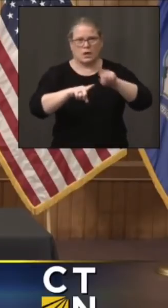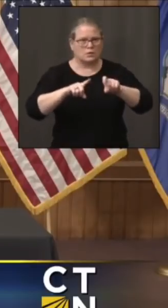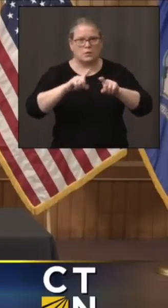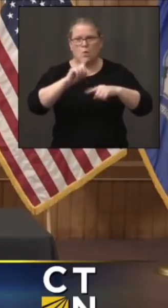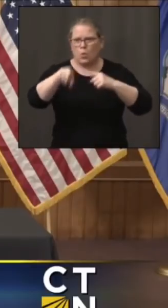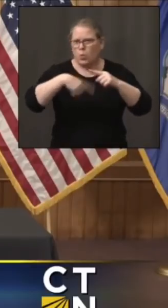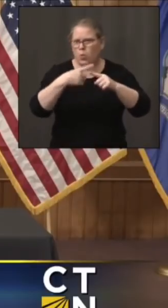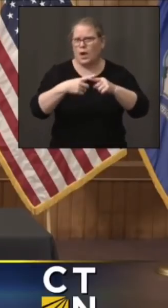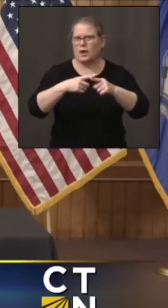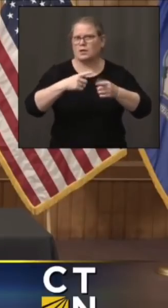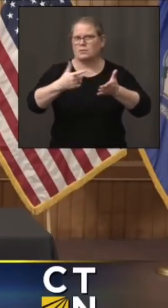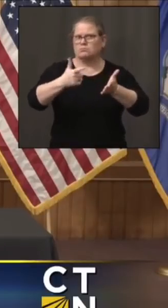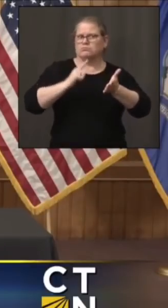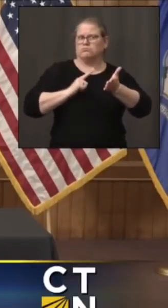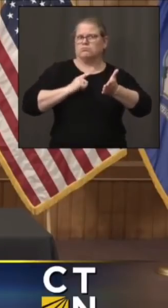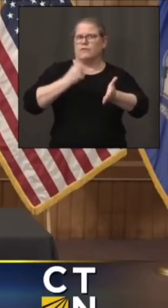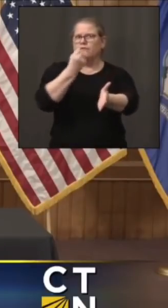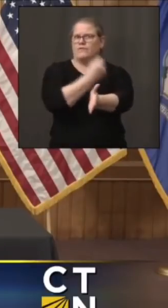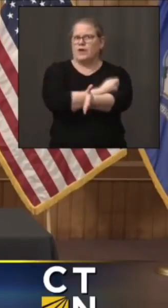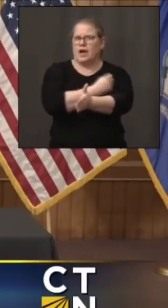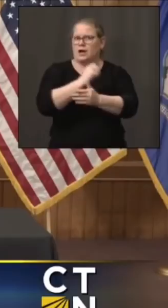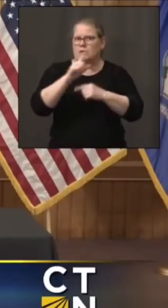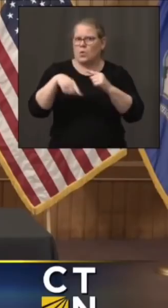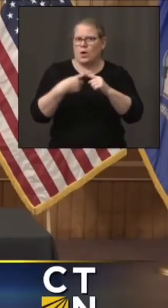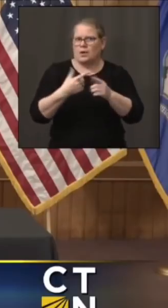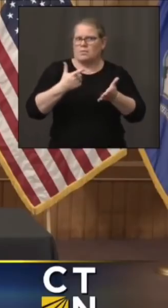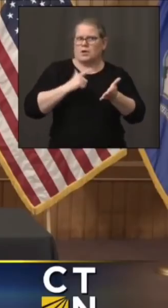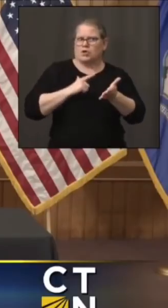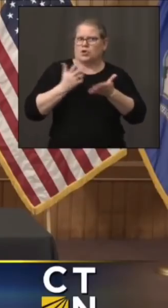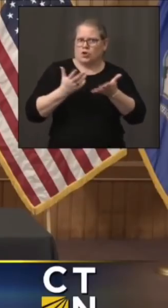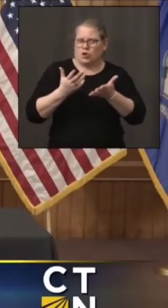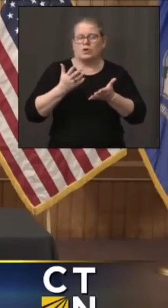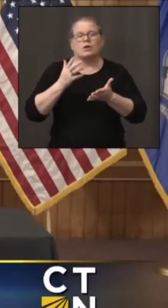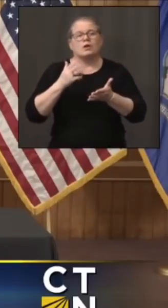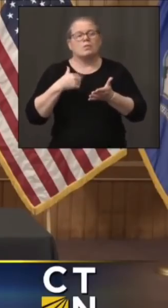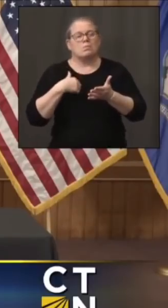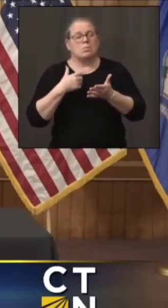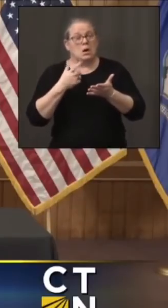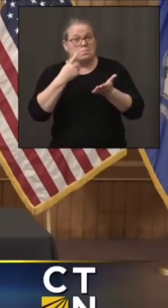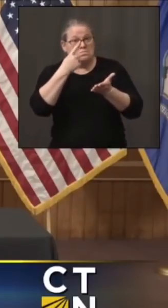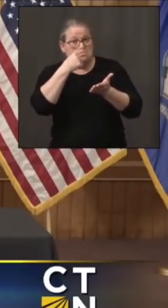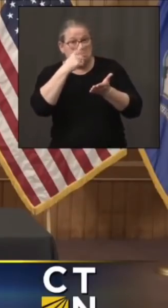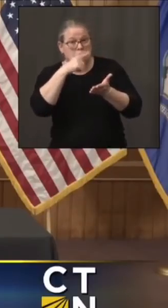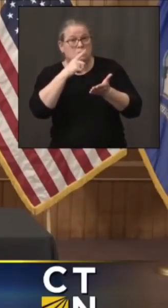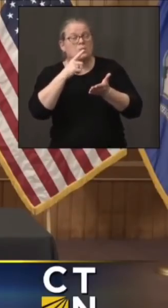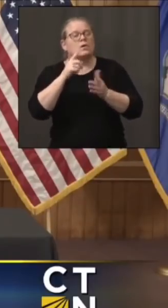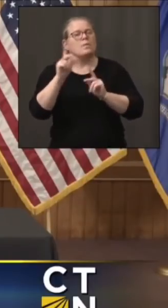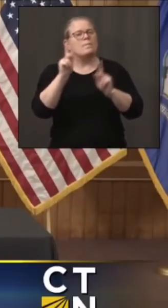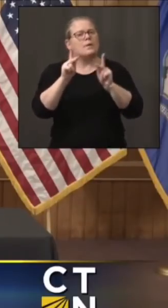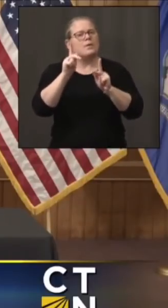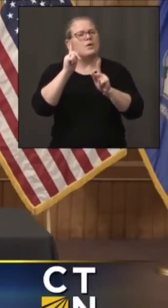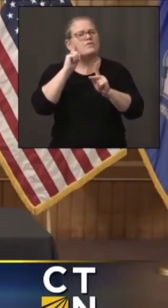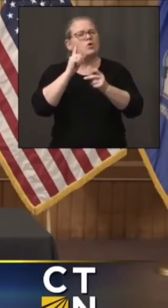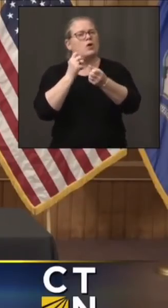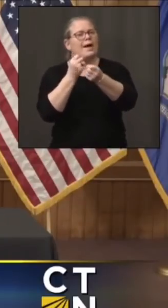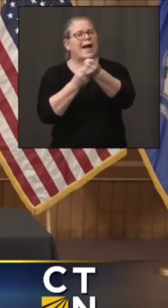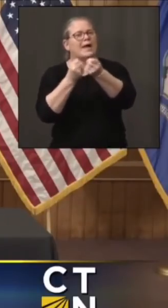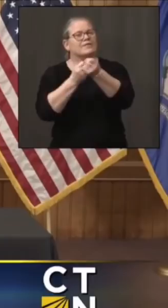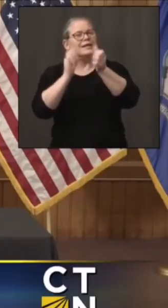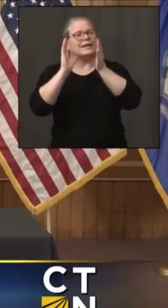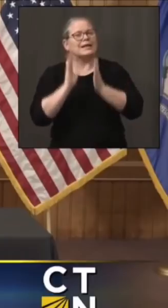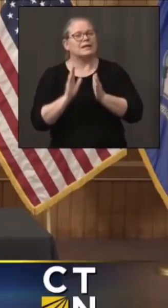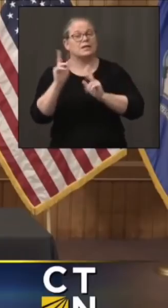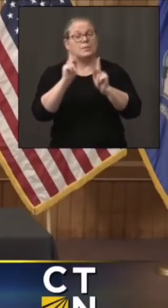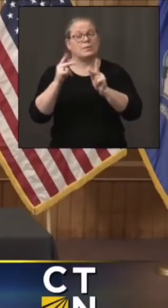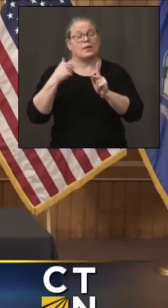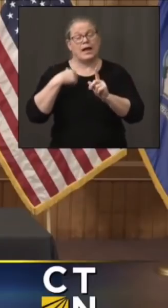just because I think it's a group we maybe haven't talked about so much. Advocates for people with intellectual